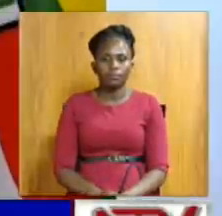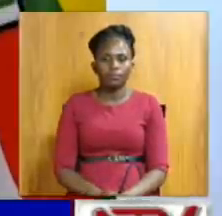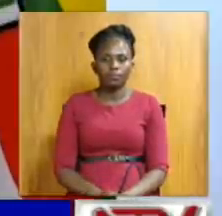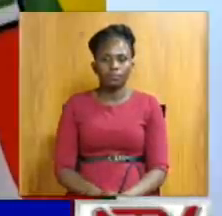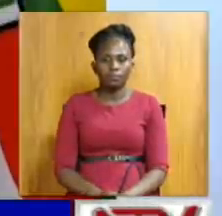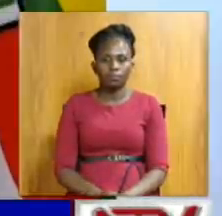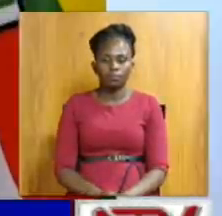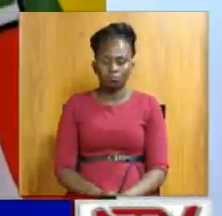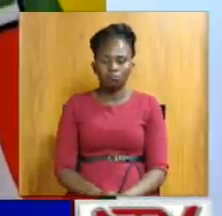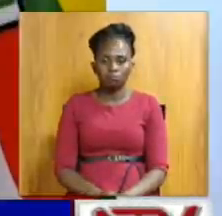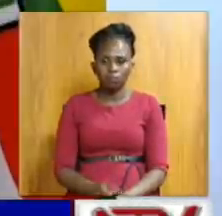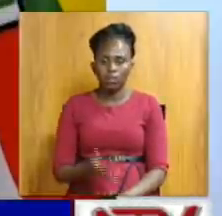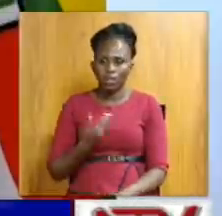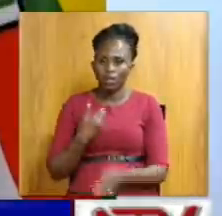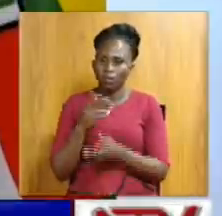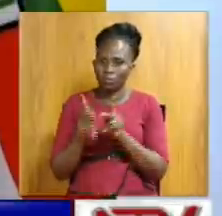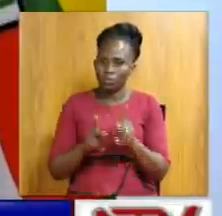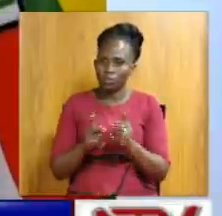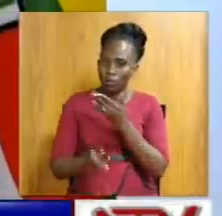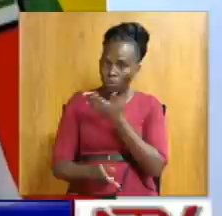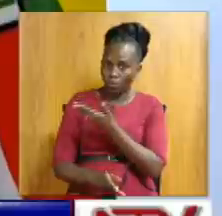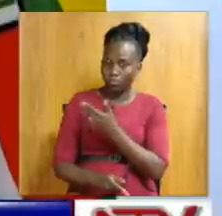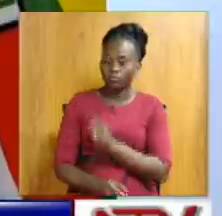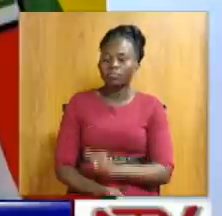I have some people